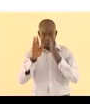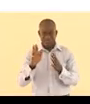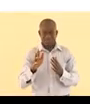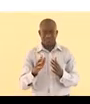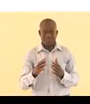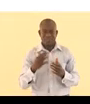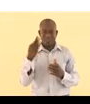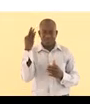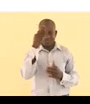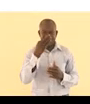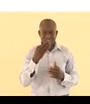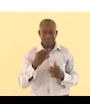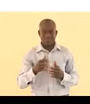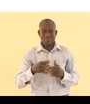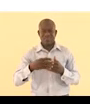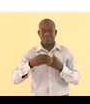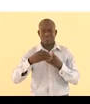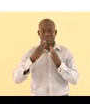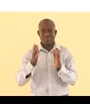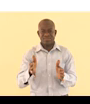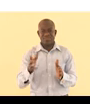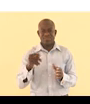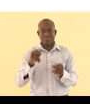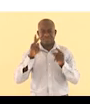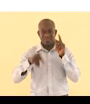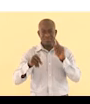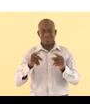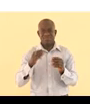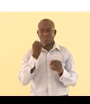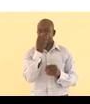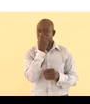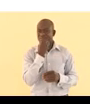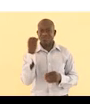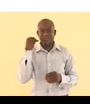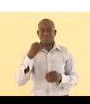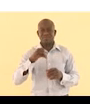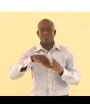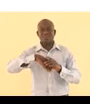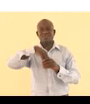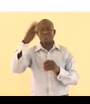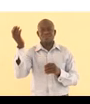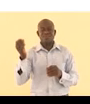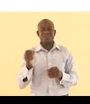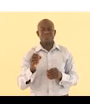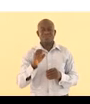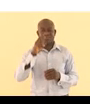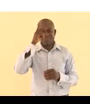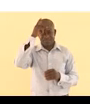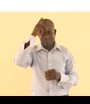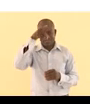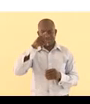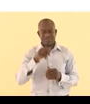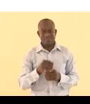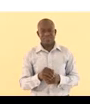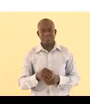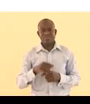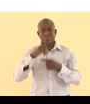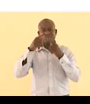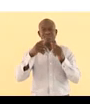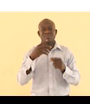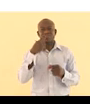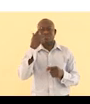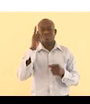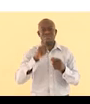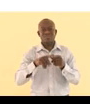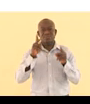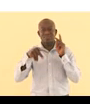and lead the children of Israel out of Egypt. Exodus chapter 3, verse 1 to 12. Isaiah says, go and say